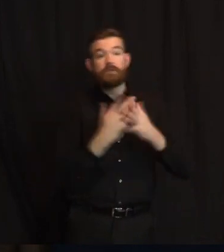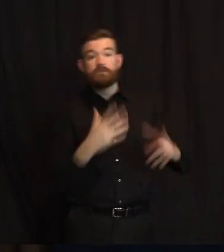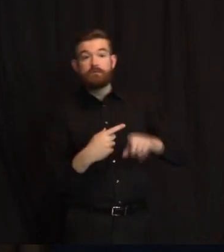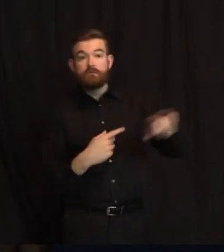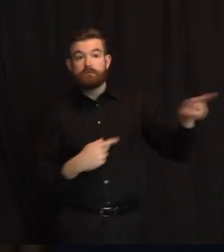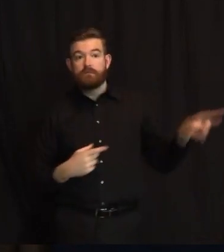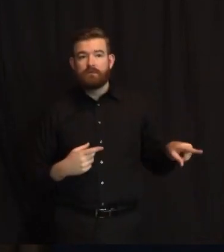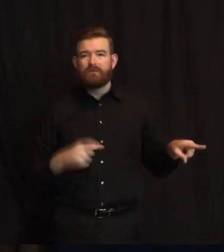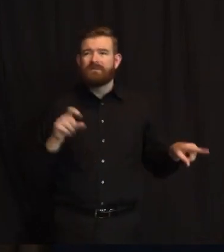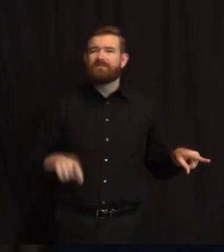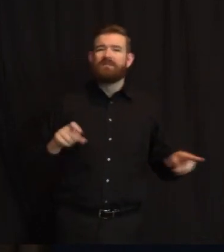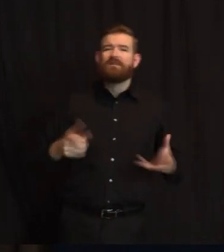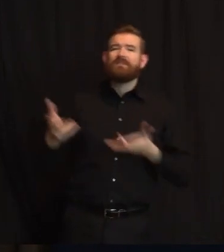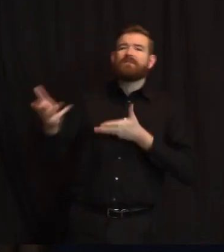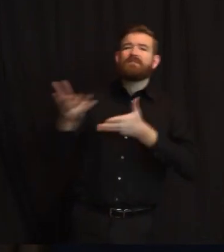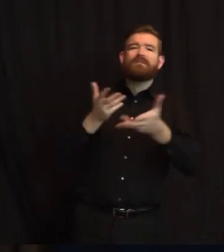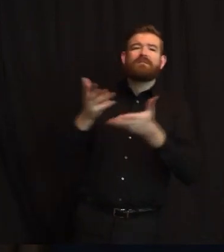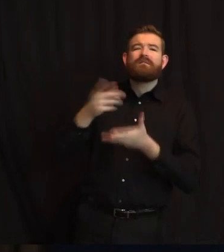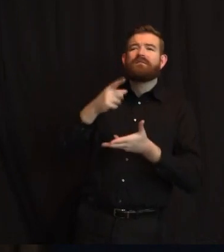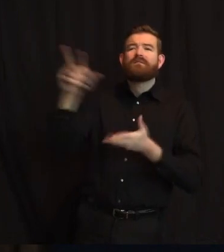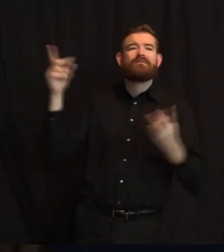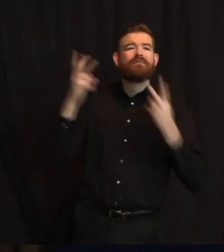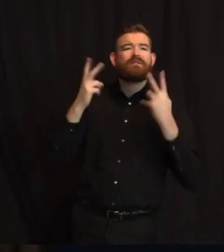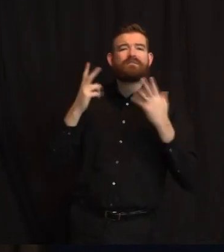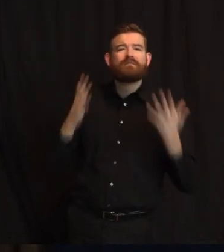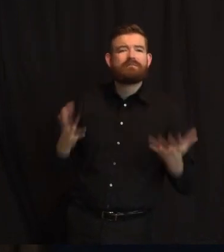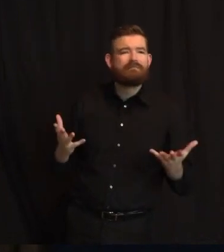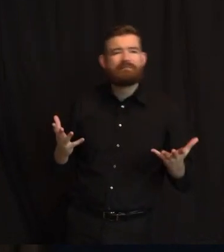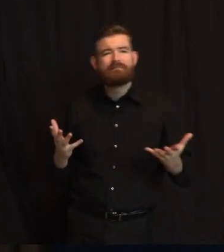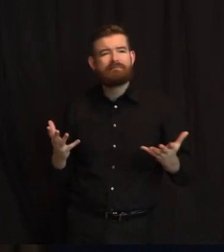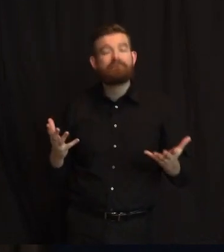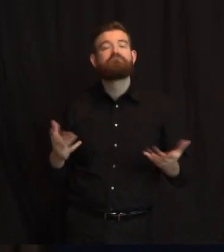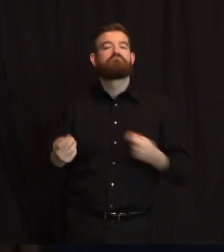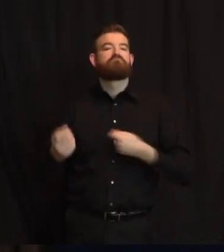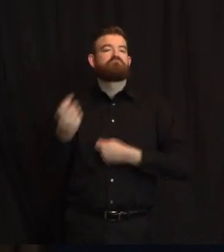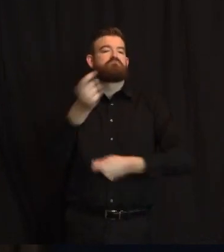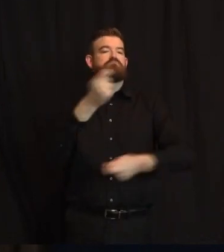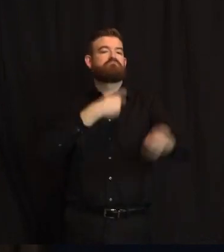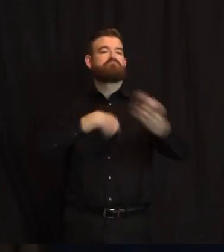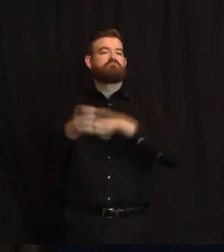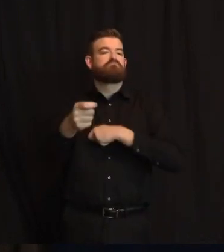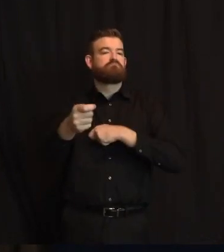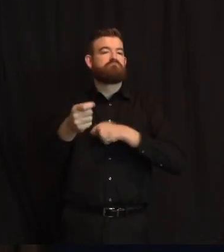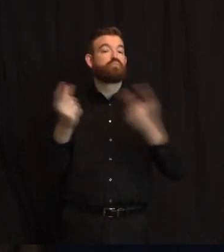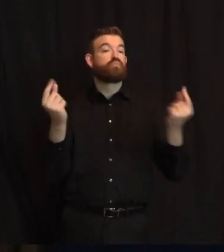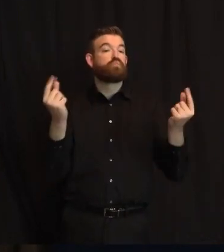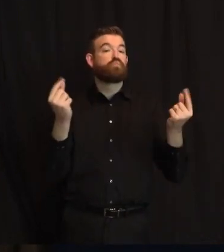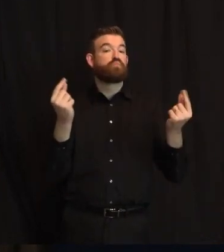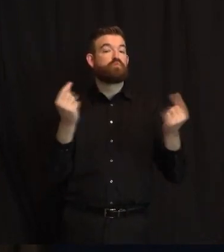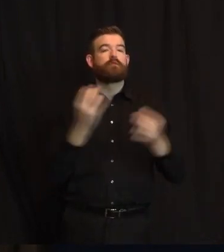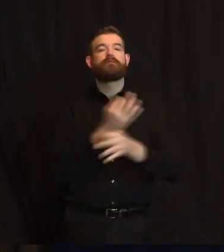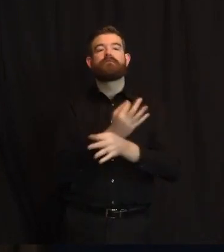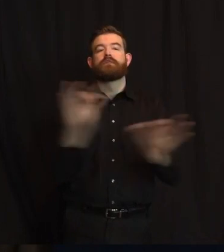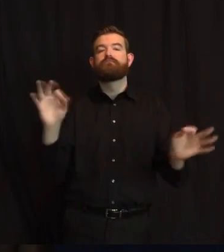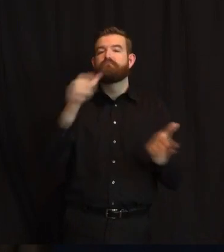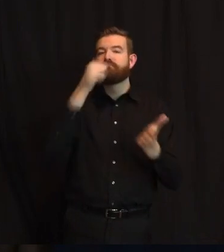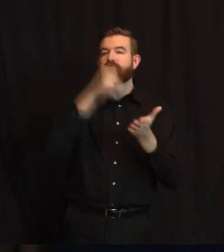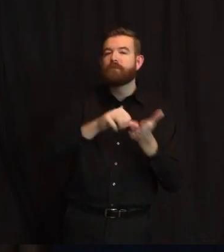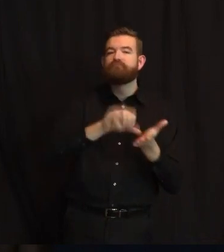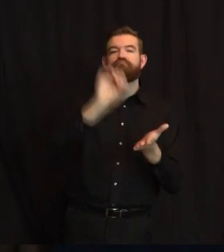those visits, so we instituted alternatives, including free additional postage so they could communicate with their loved